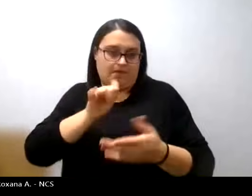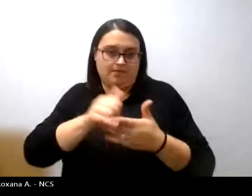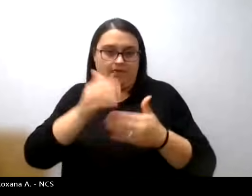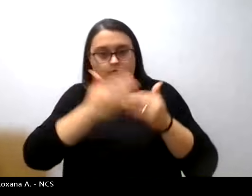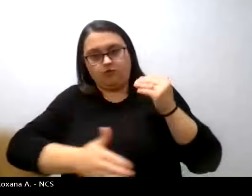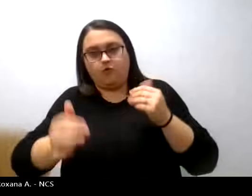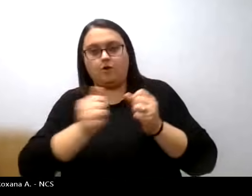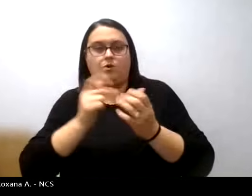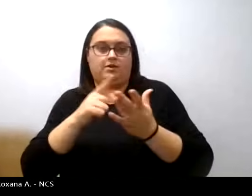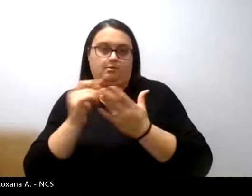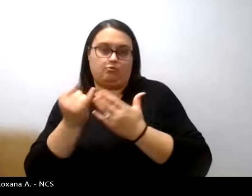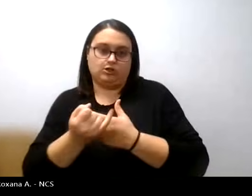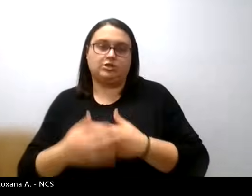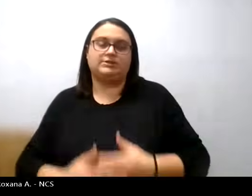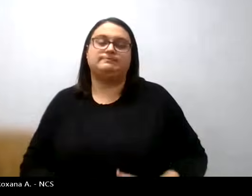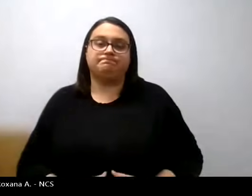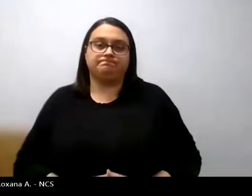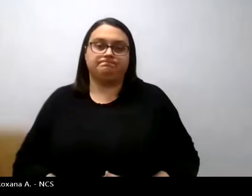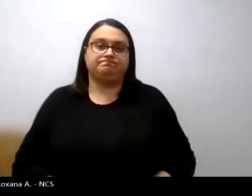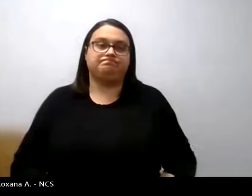those projects.